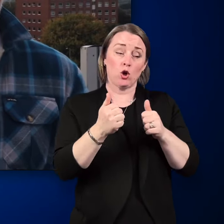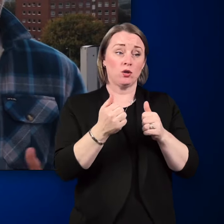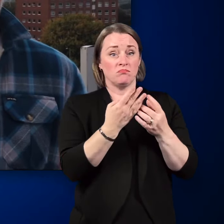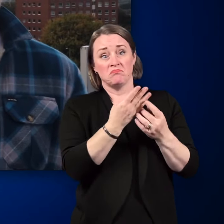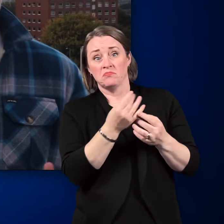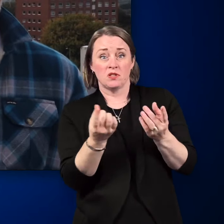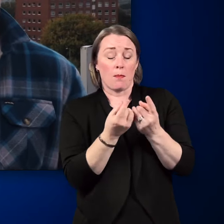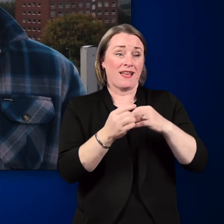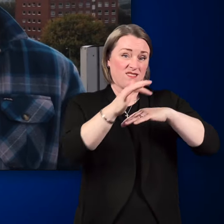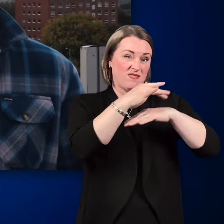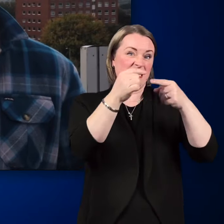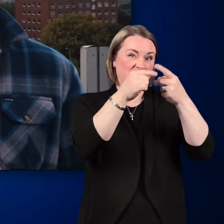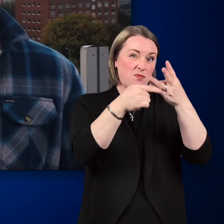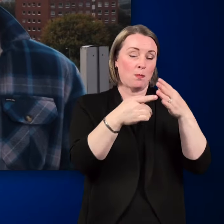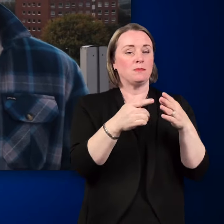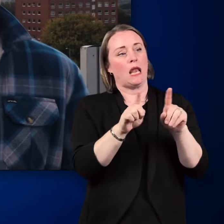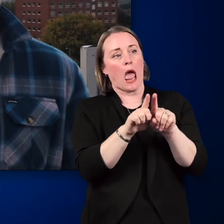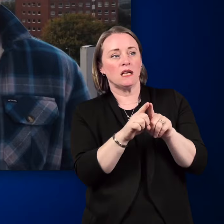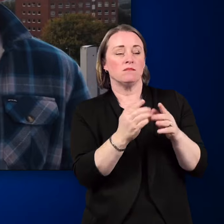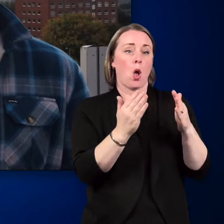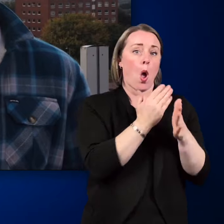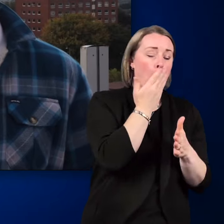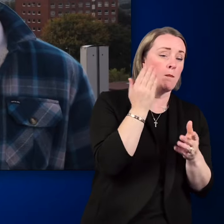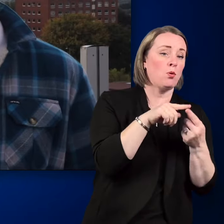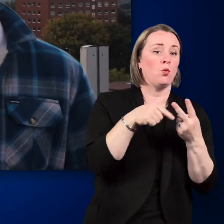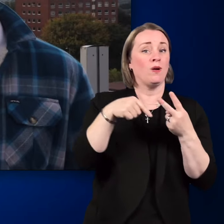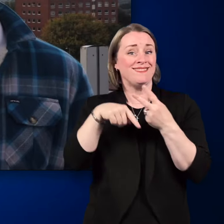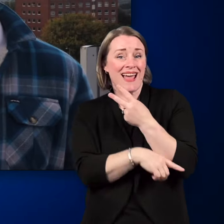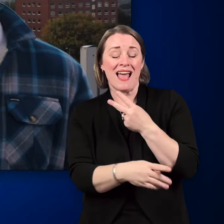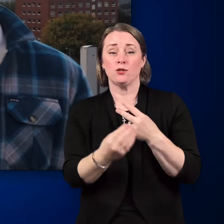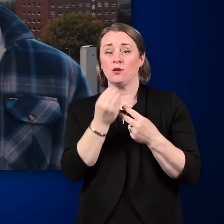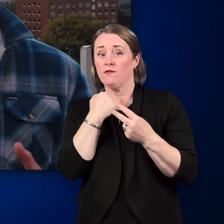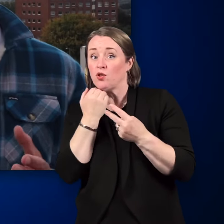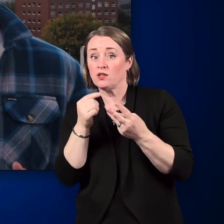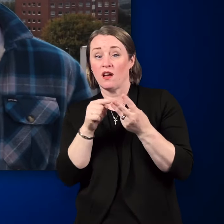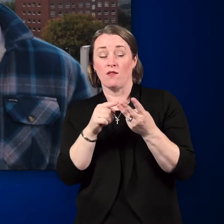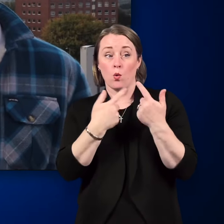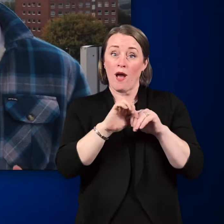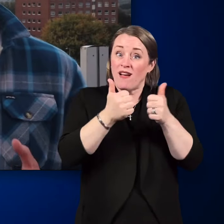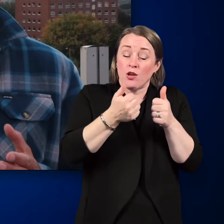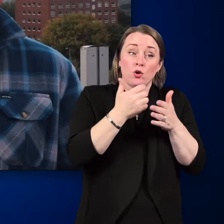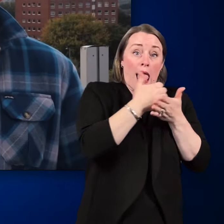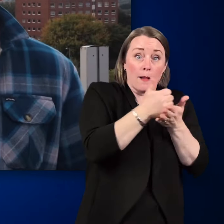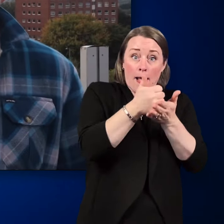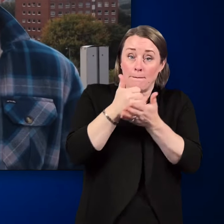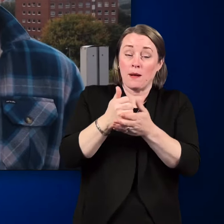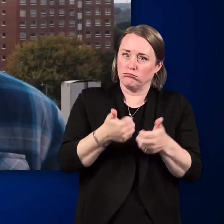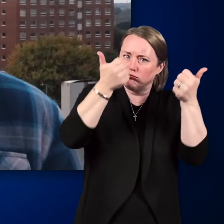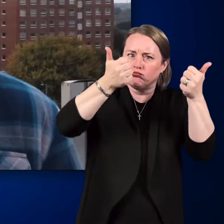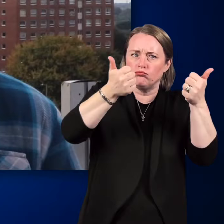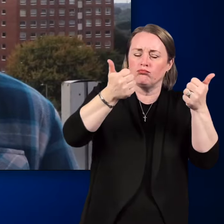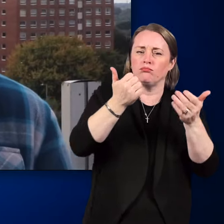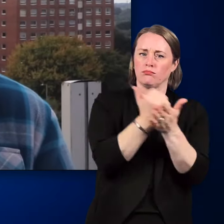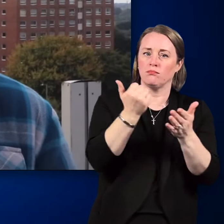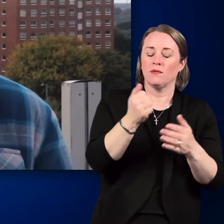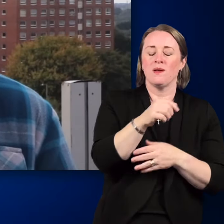symptoms: homelessness, debt, food poverty. And that is absolutely tremendous.